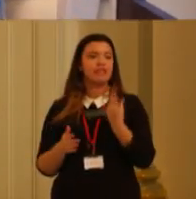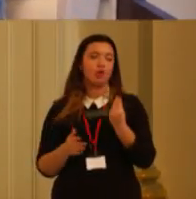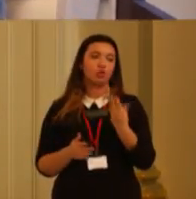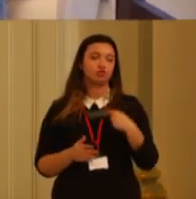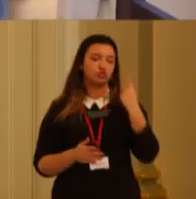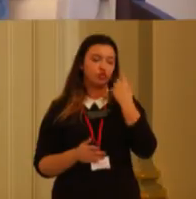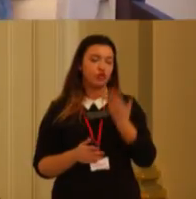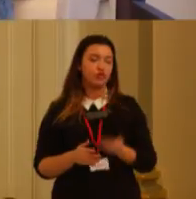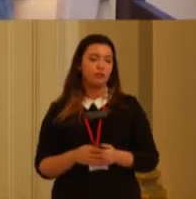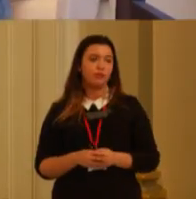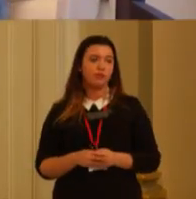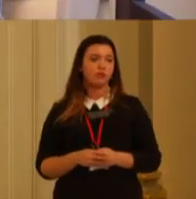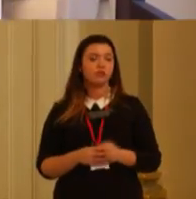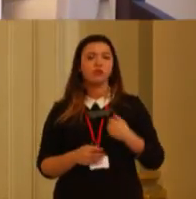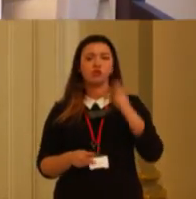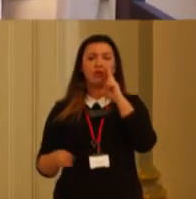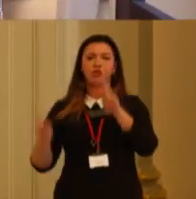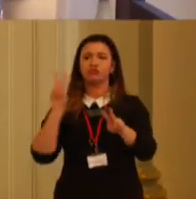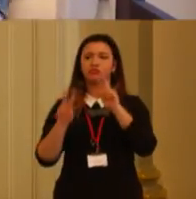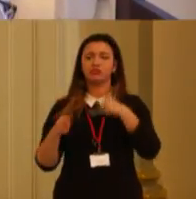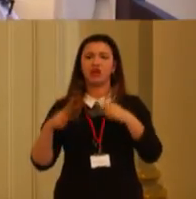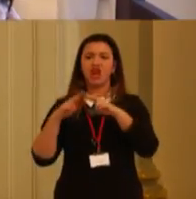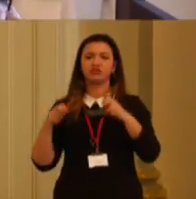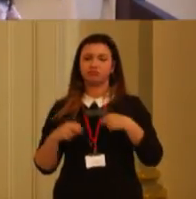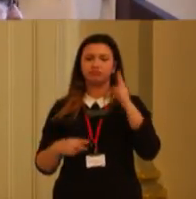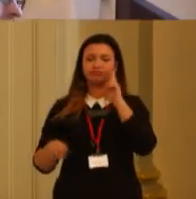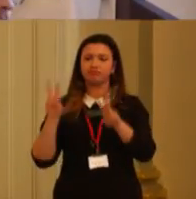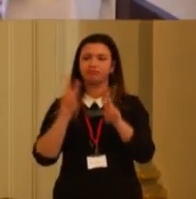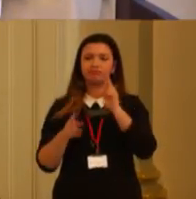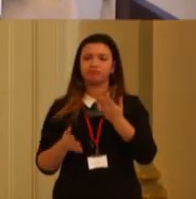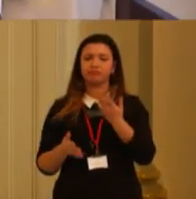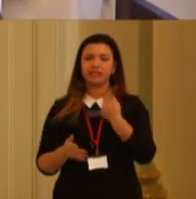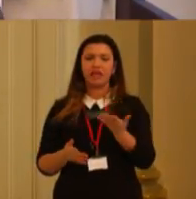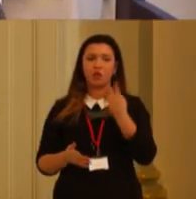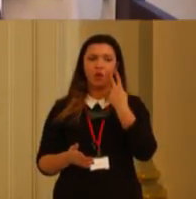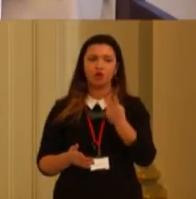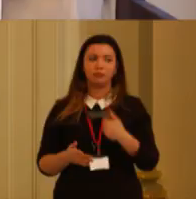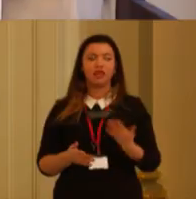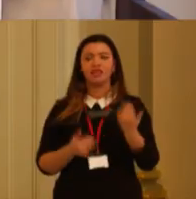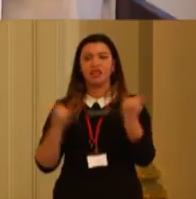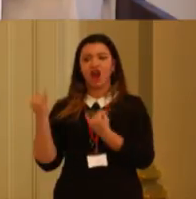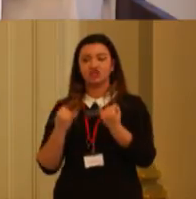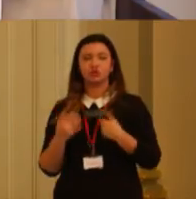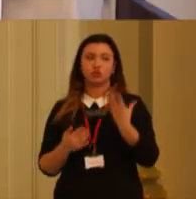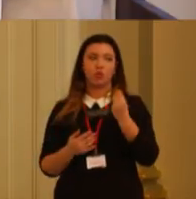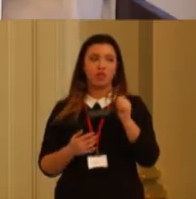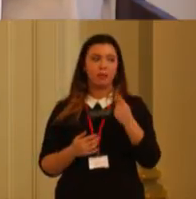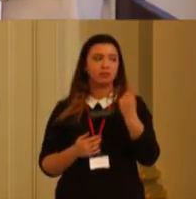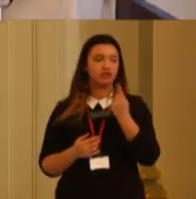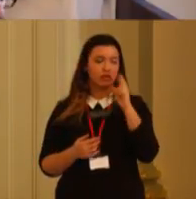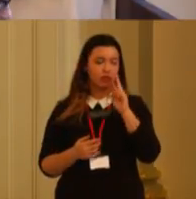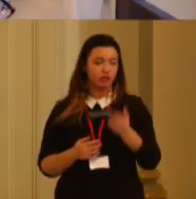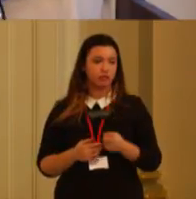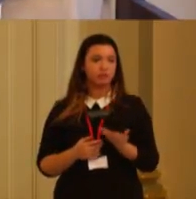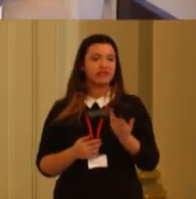discussion, maybe it's better to draw a framework. As this research showed us, and many other discussions also show us